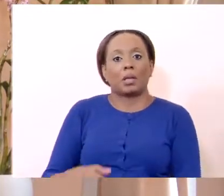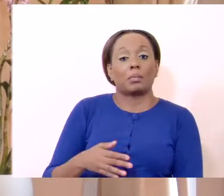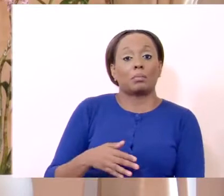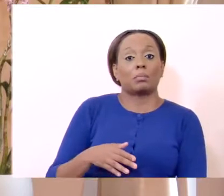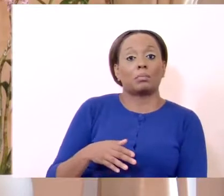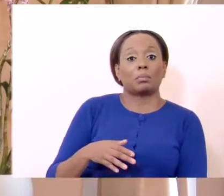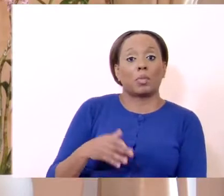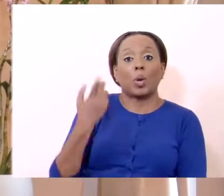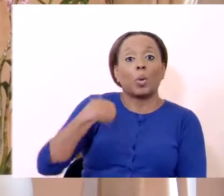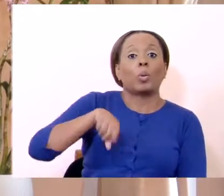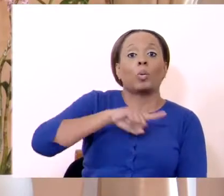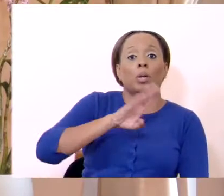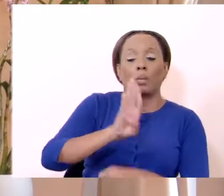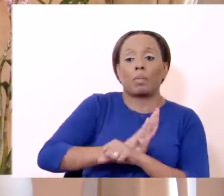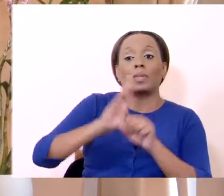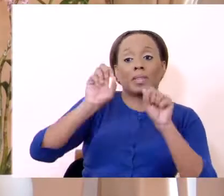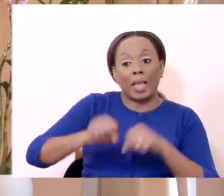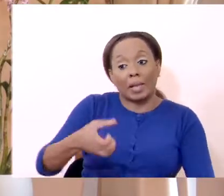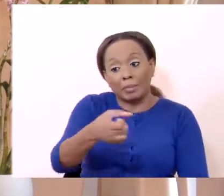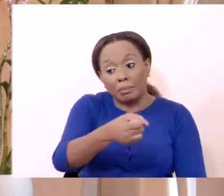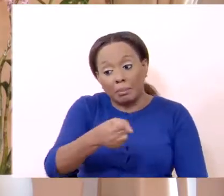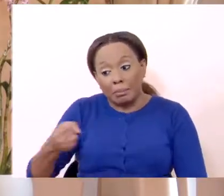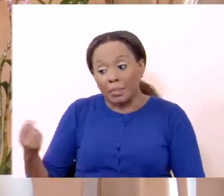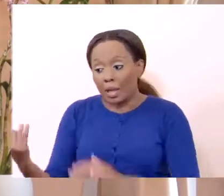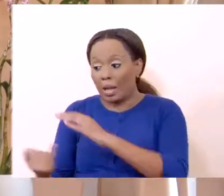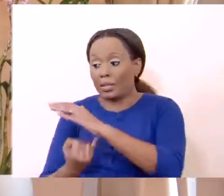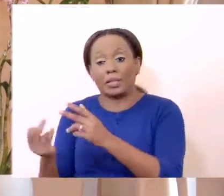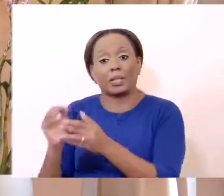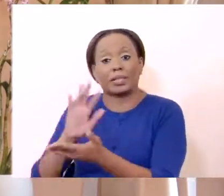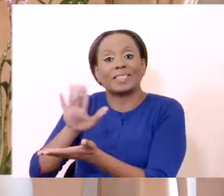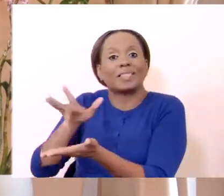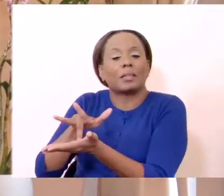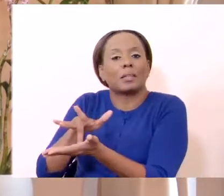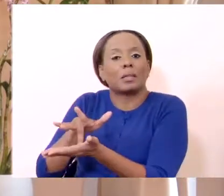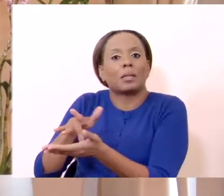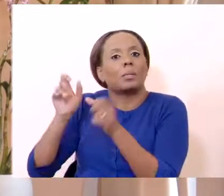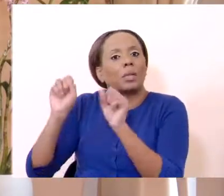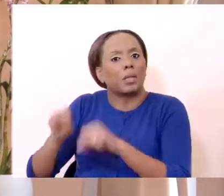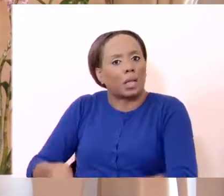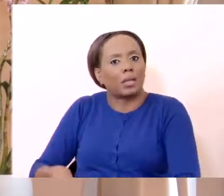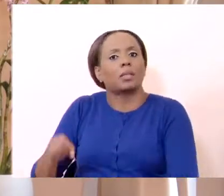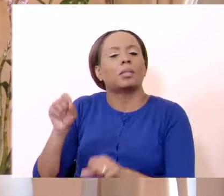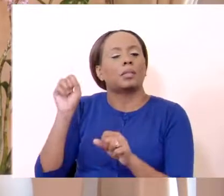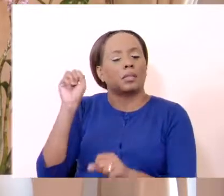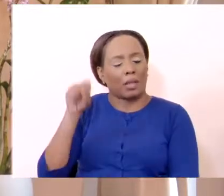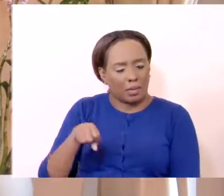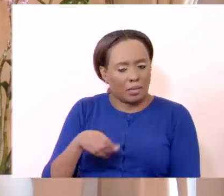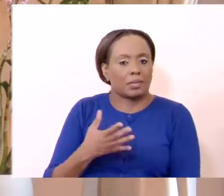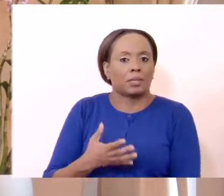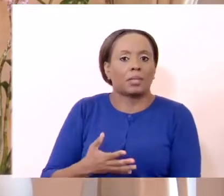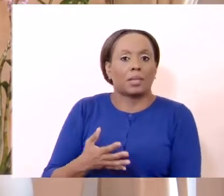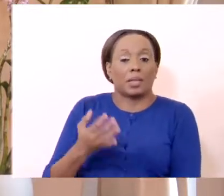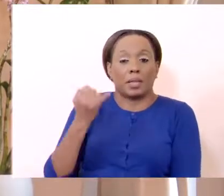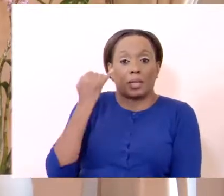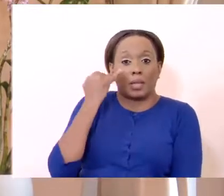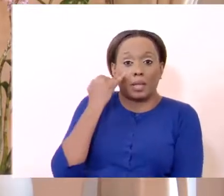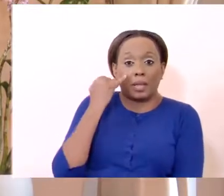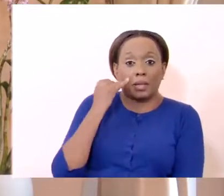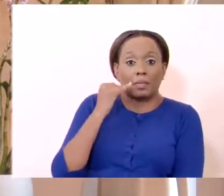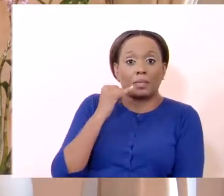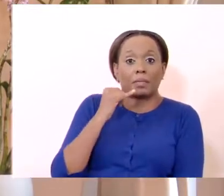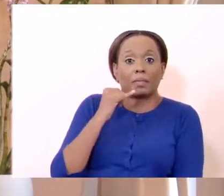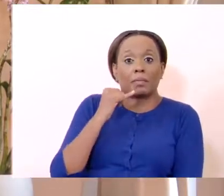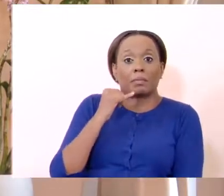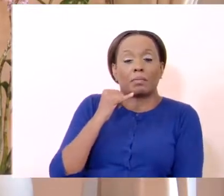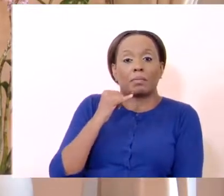in facilities, and that is our way of doing it at this point in time. If you have a large number